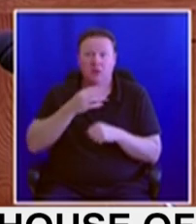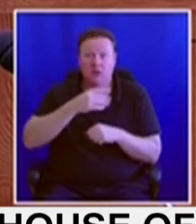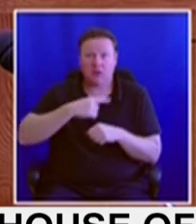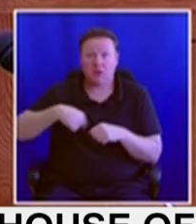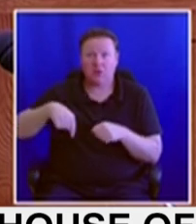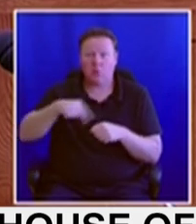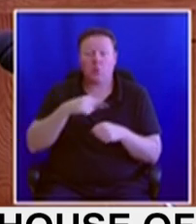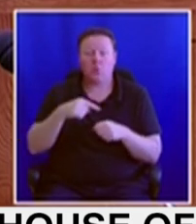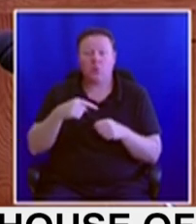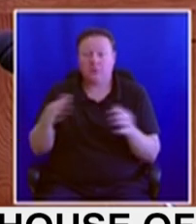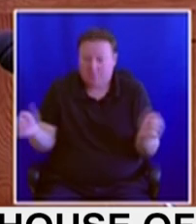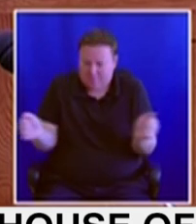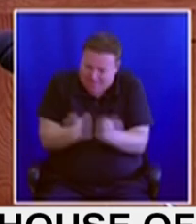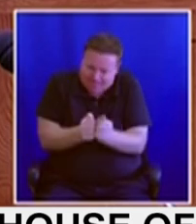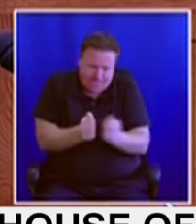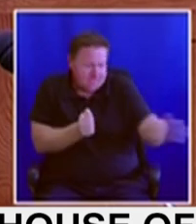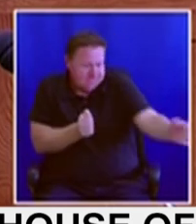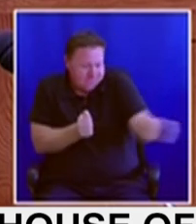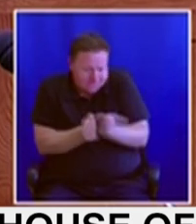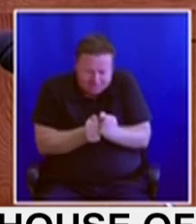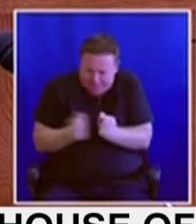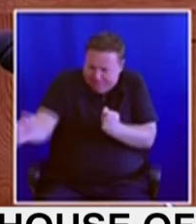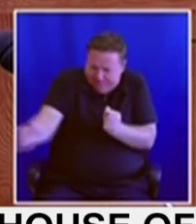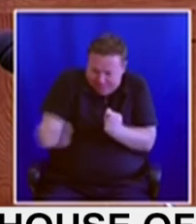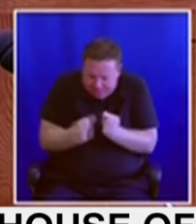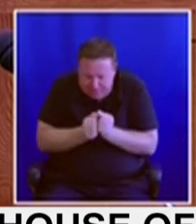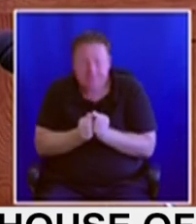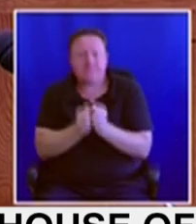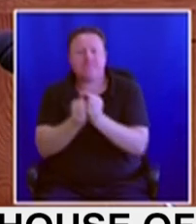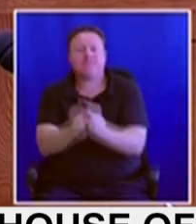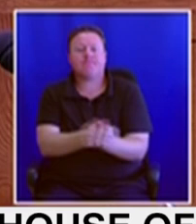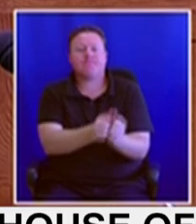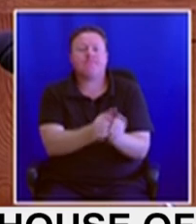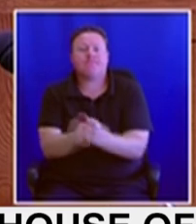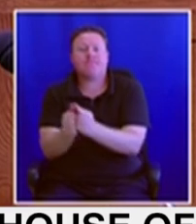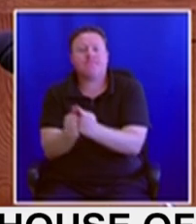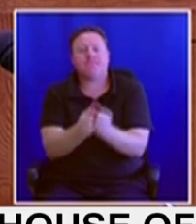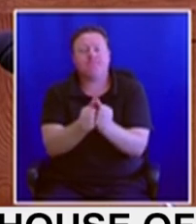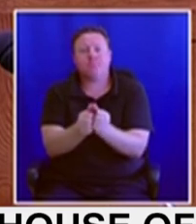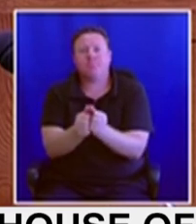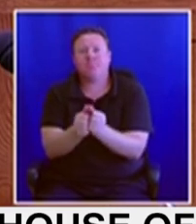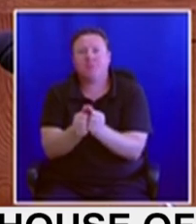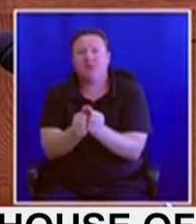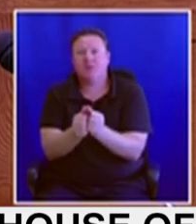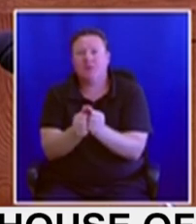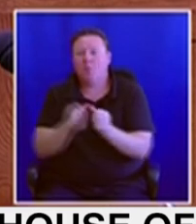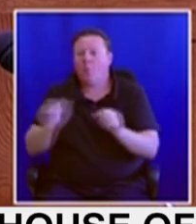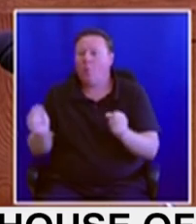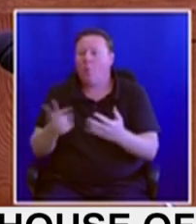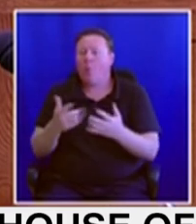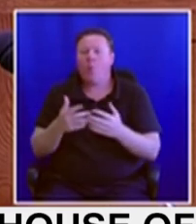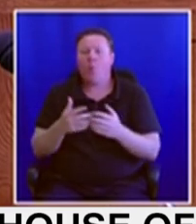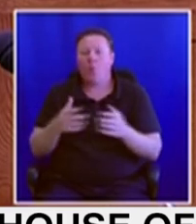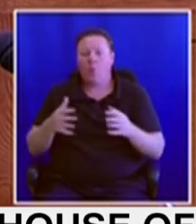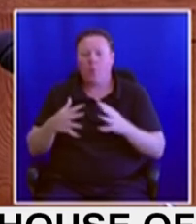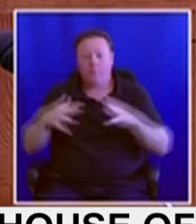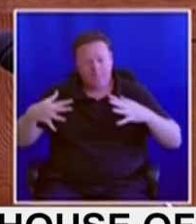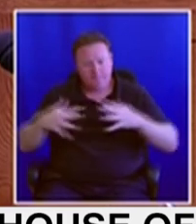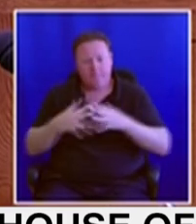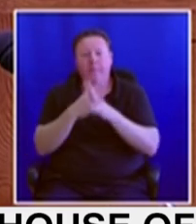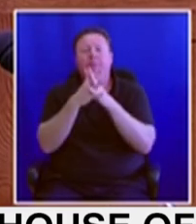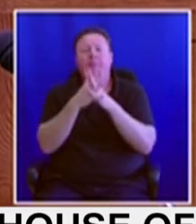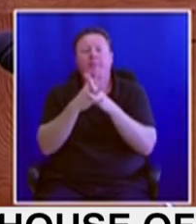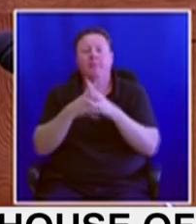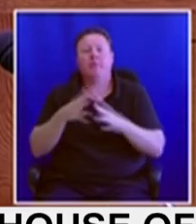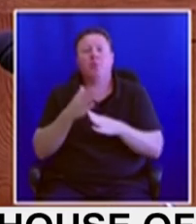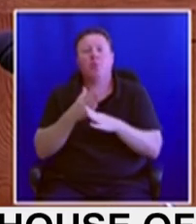close ranks. That is when we hold each other's hands and work together.